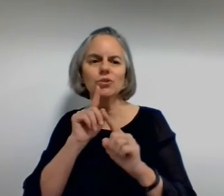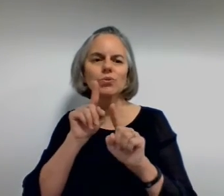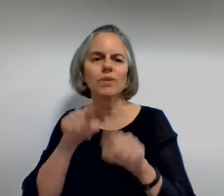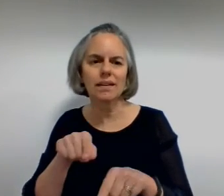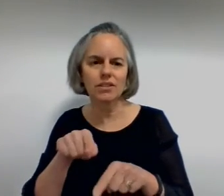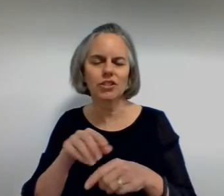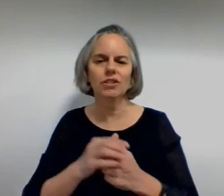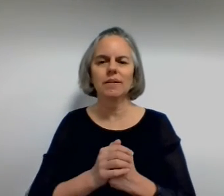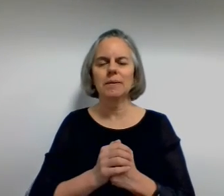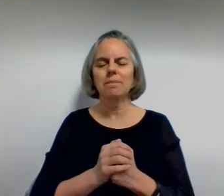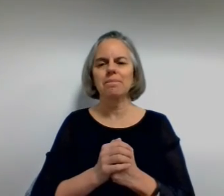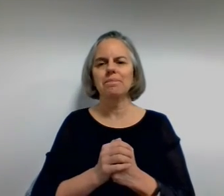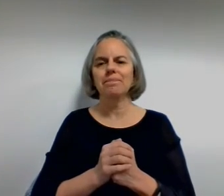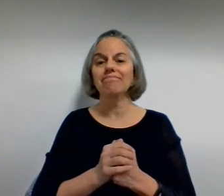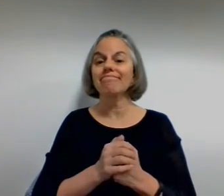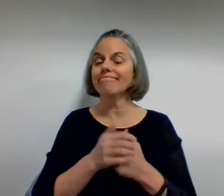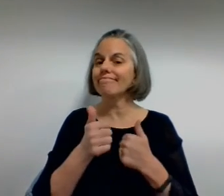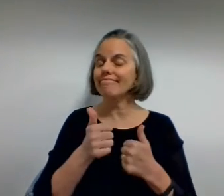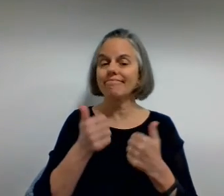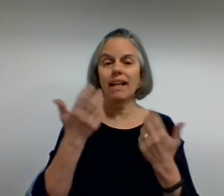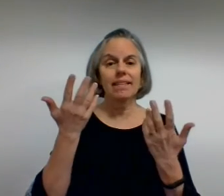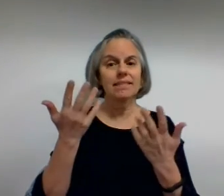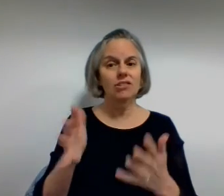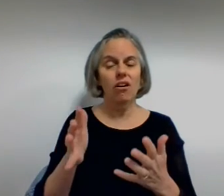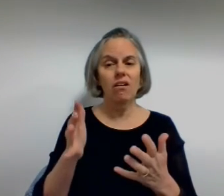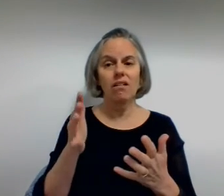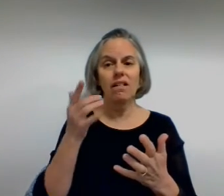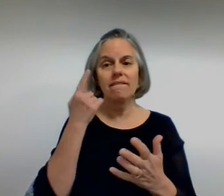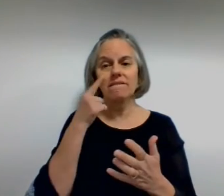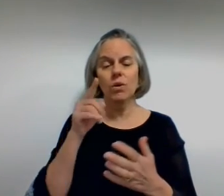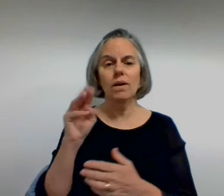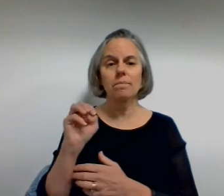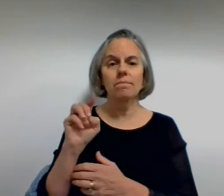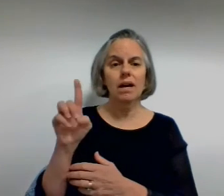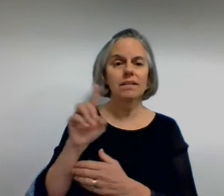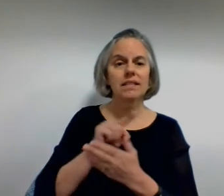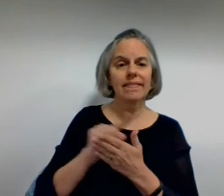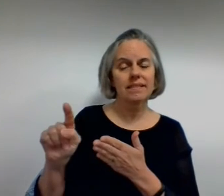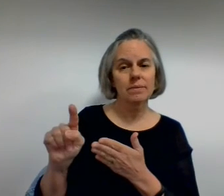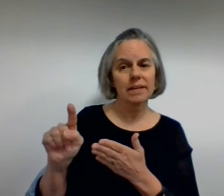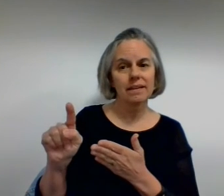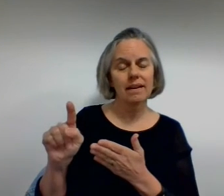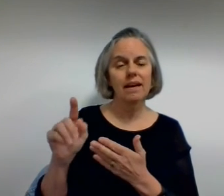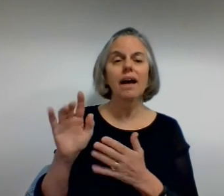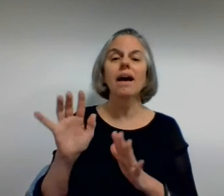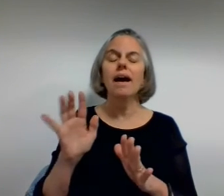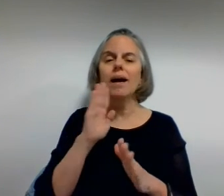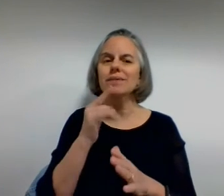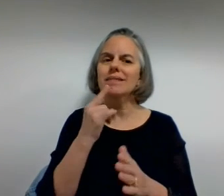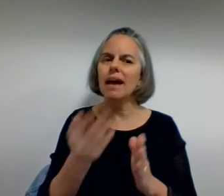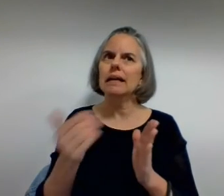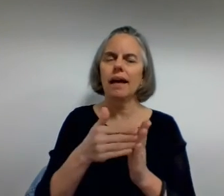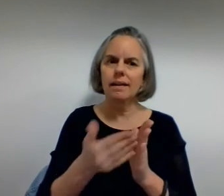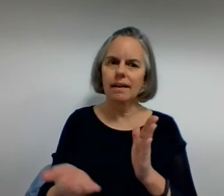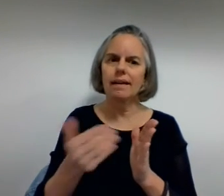answer. Okay, all right, that is all for the module for this week. But I'm going to say